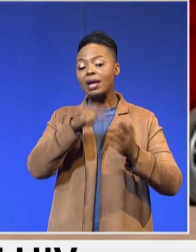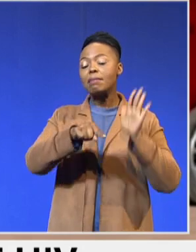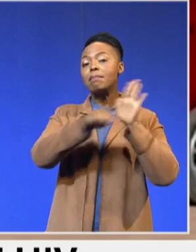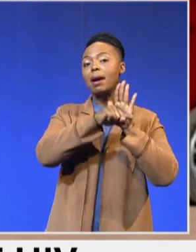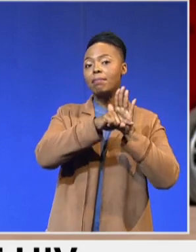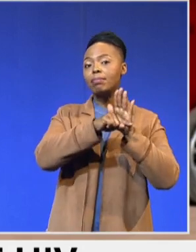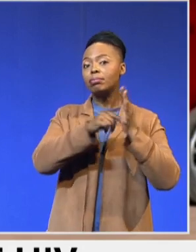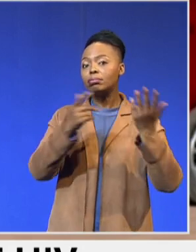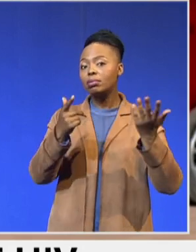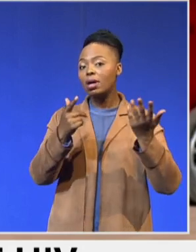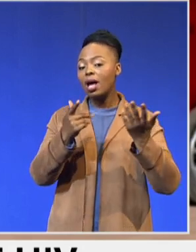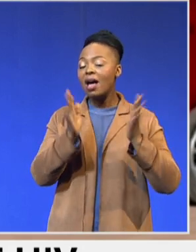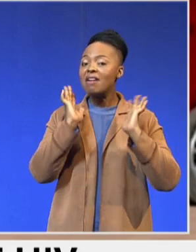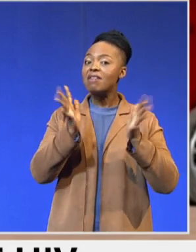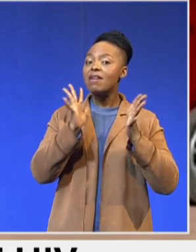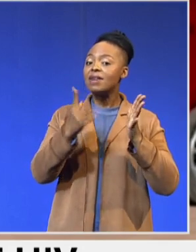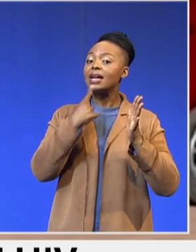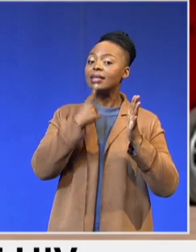were they